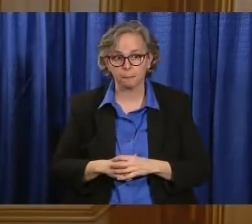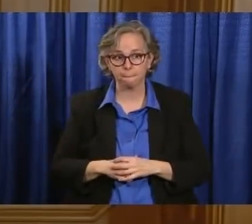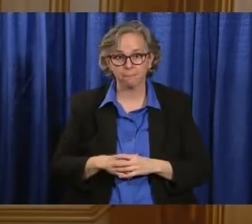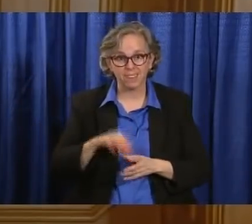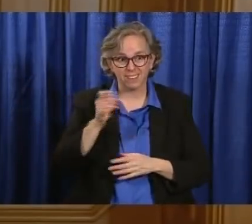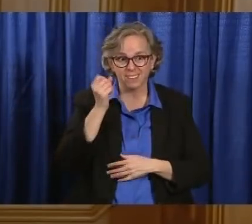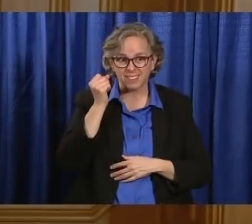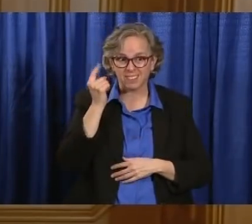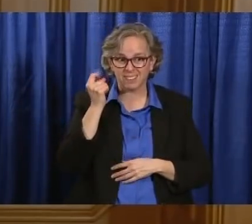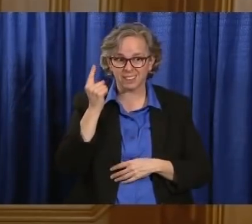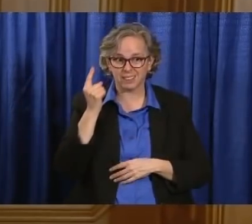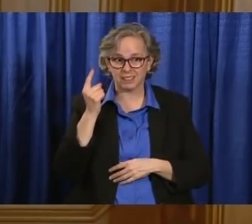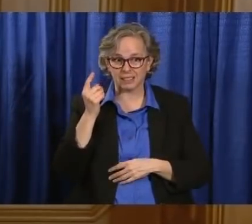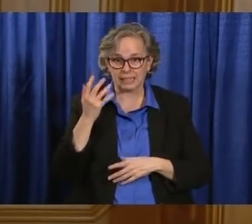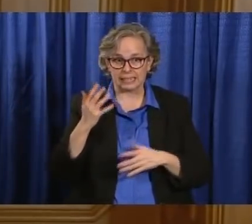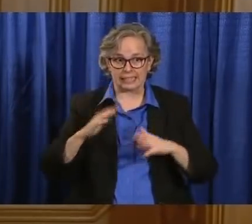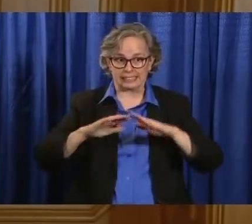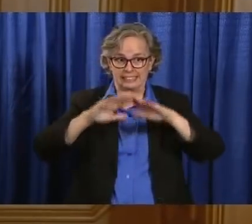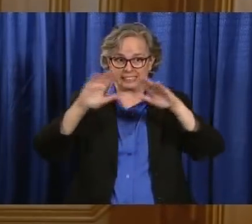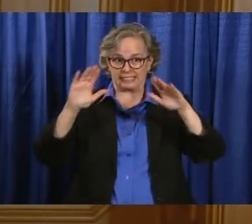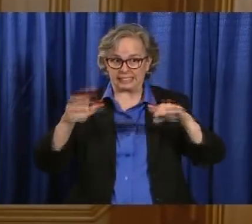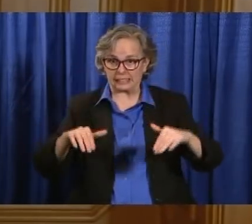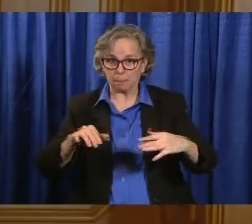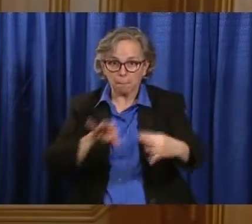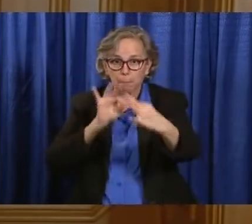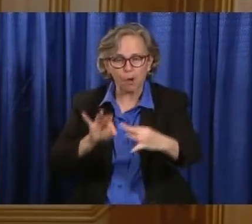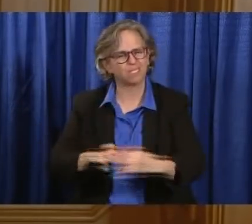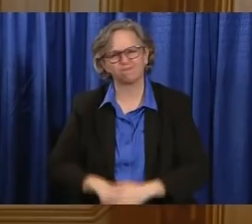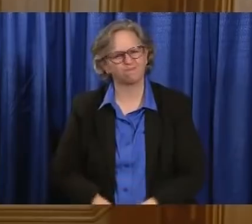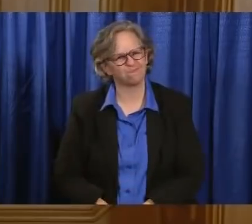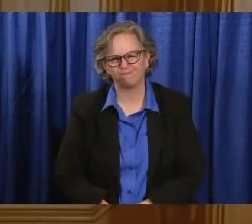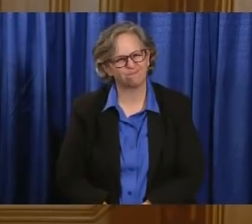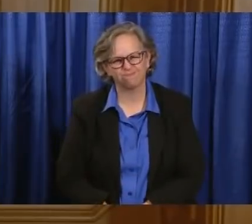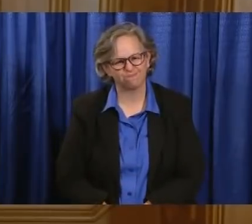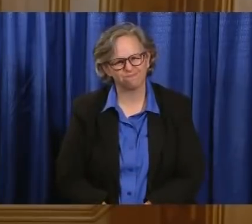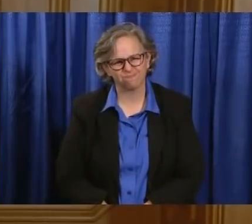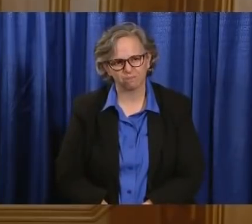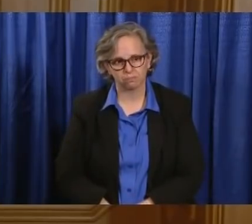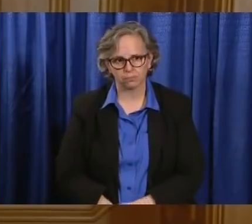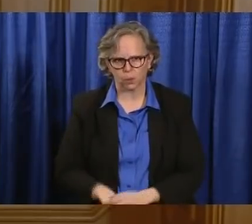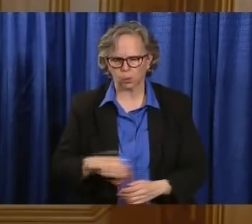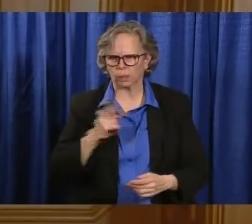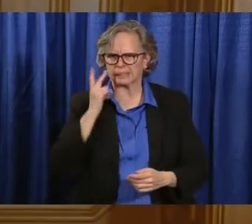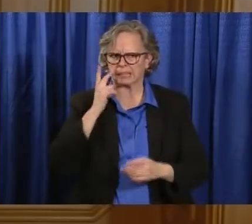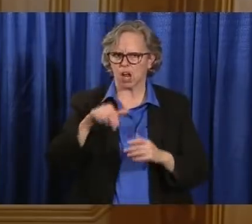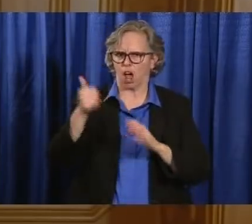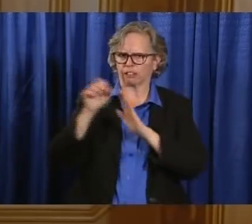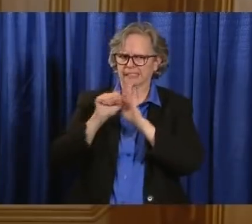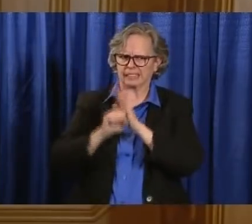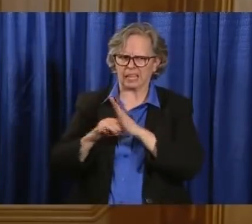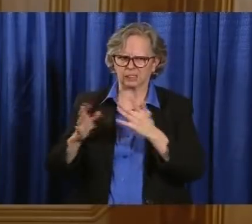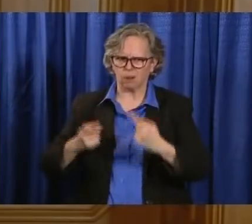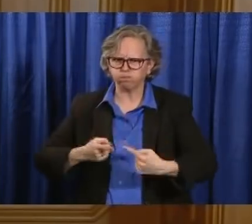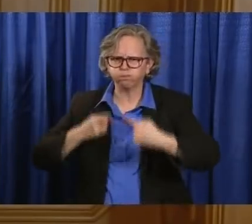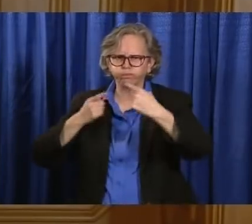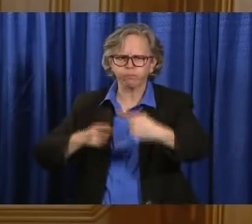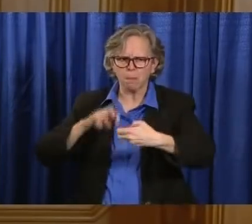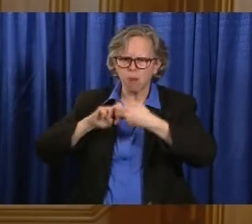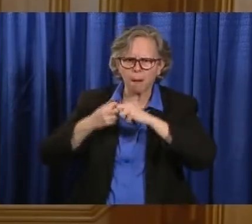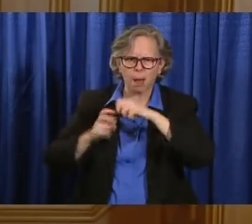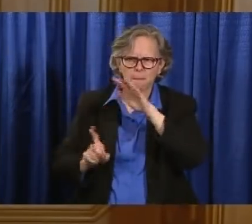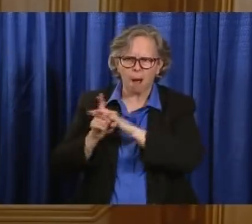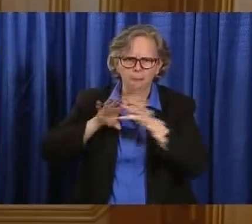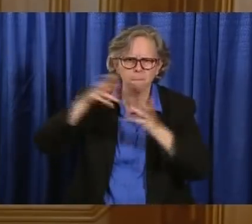perfect. We have seen the problems that are occurring in other states, and so we know this can occur